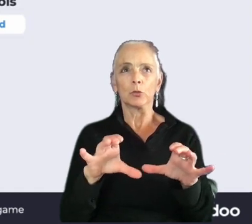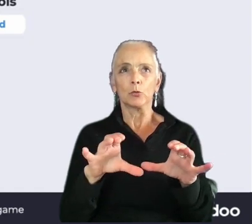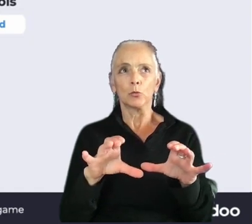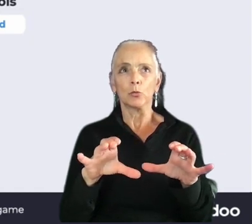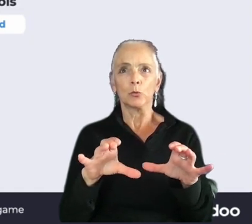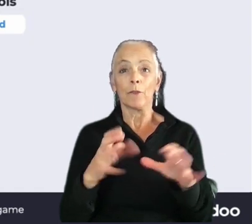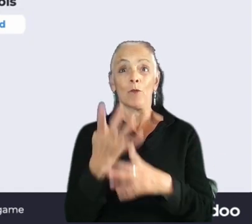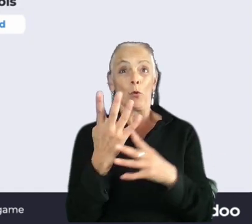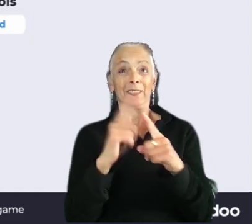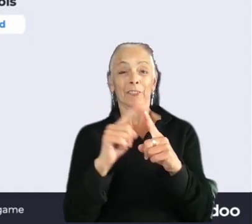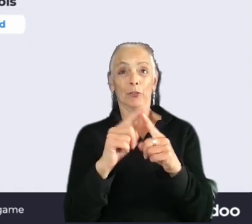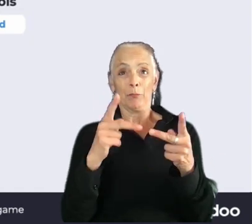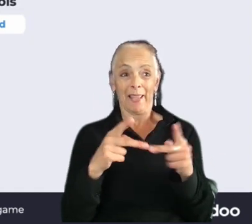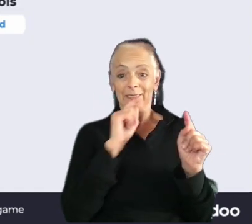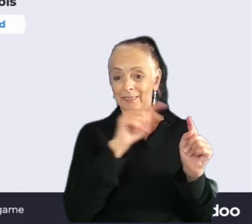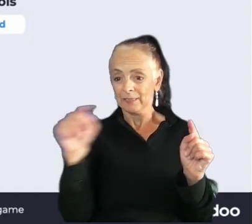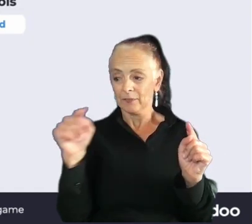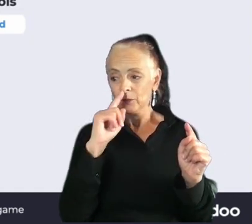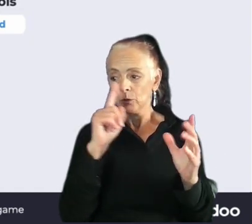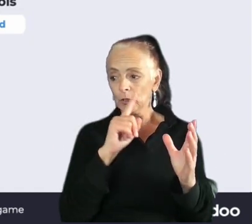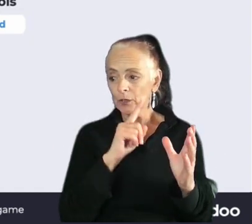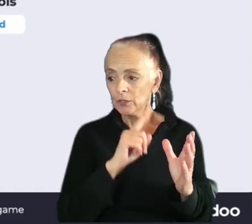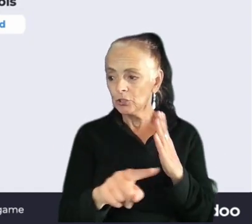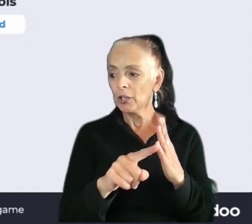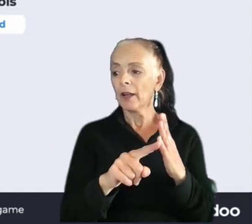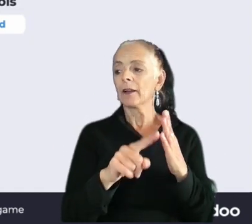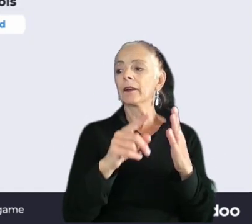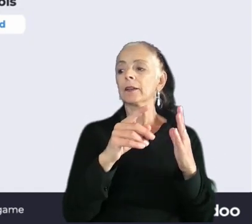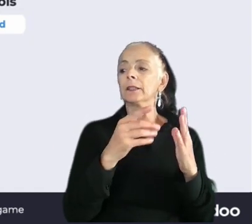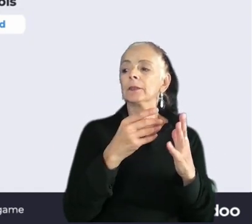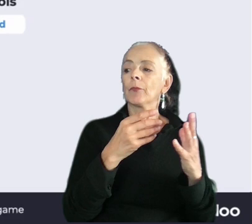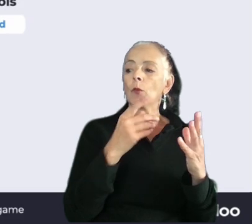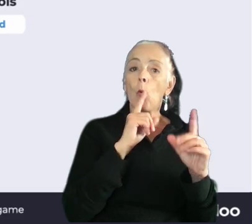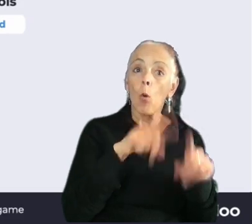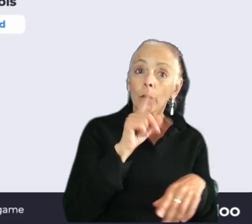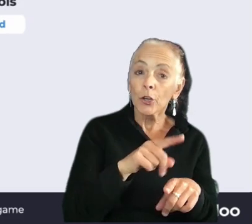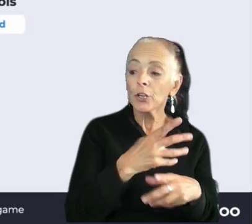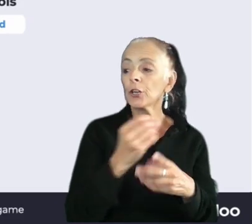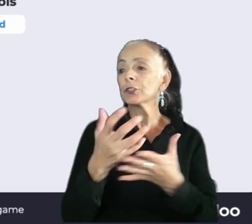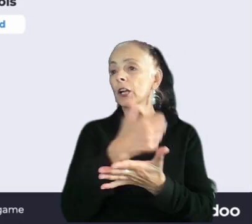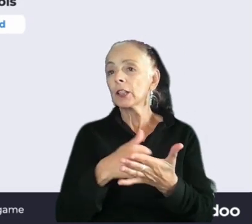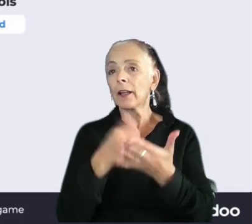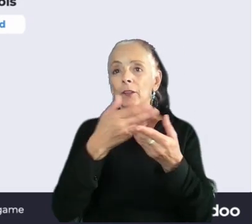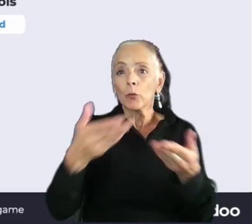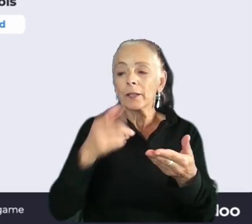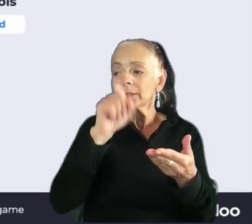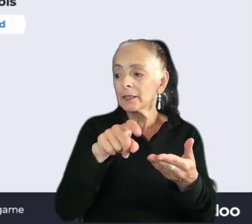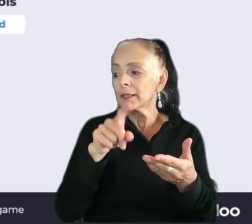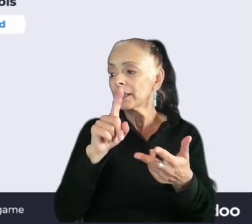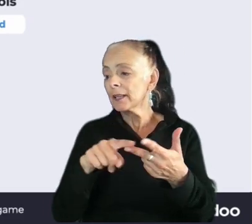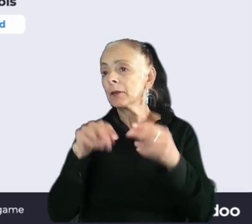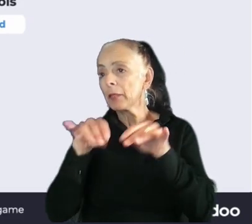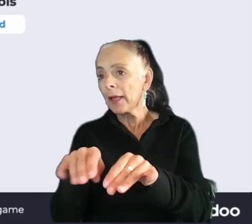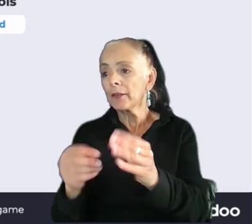places. So they have to check the customer orders in the market. They have to collect the right ingredients in the boards, and then they plant in